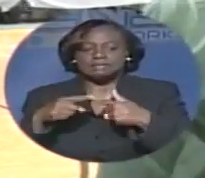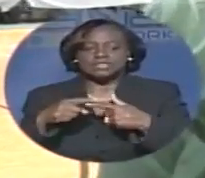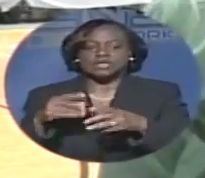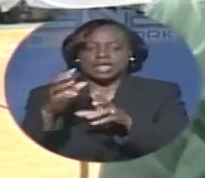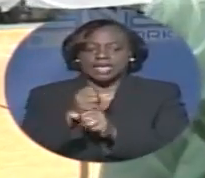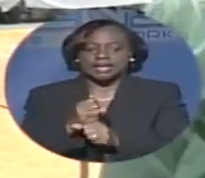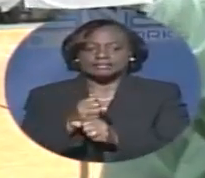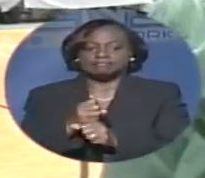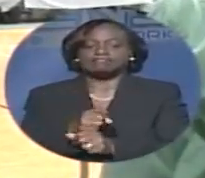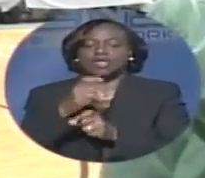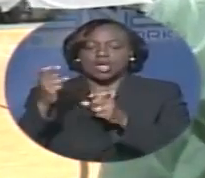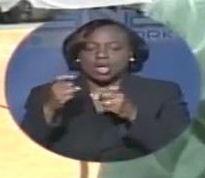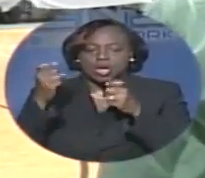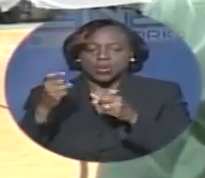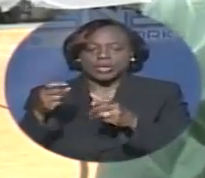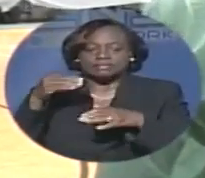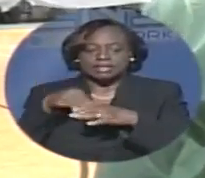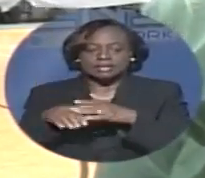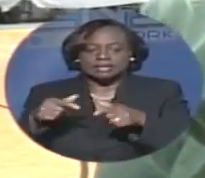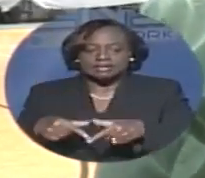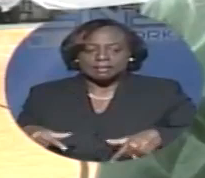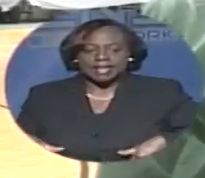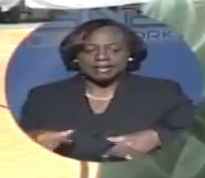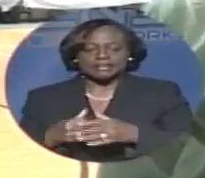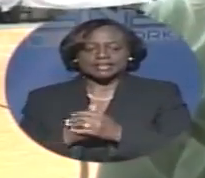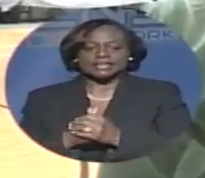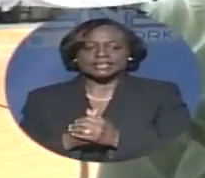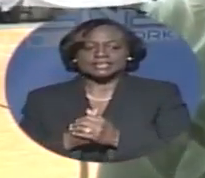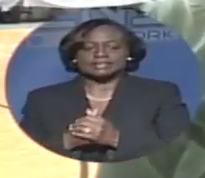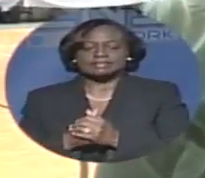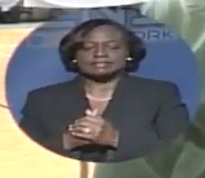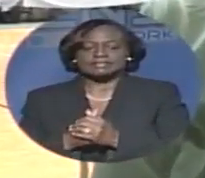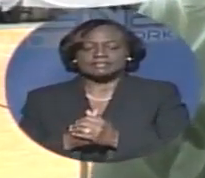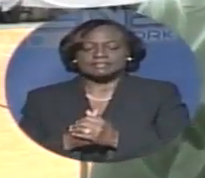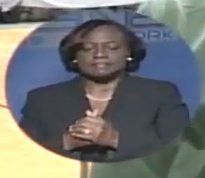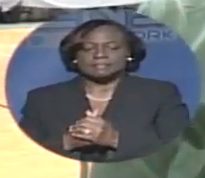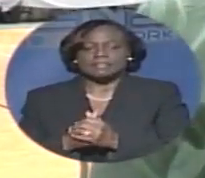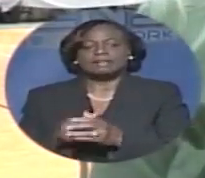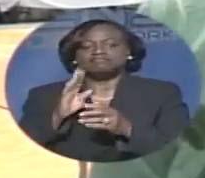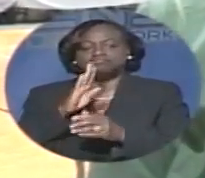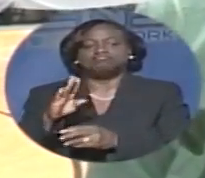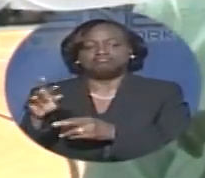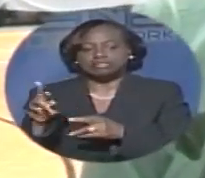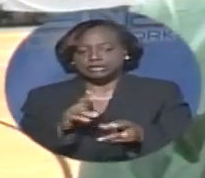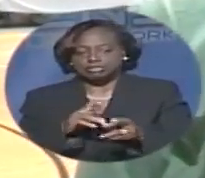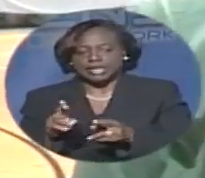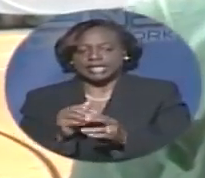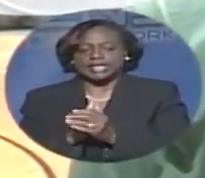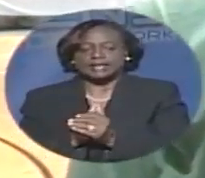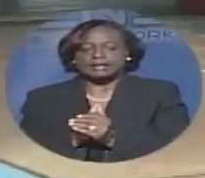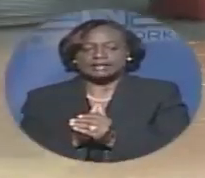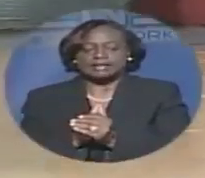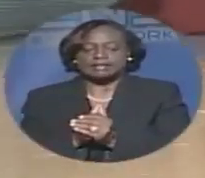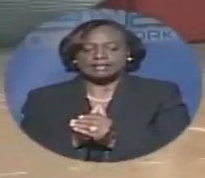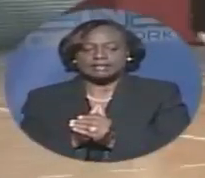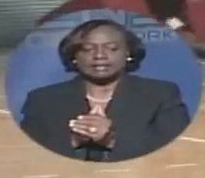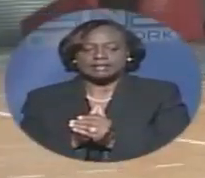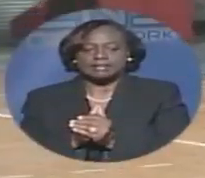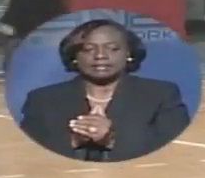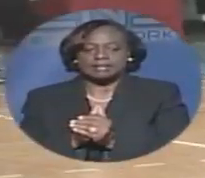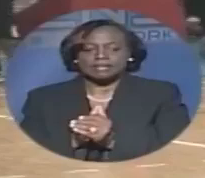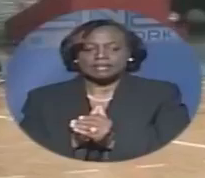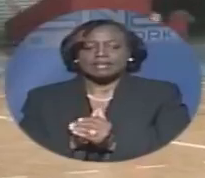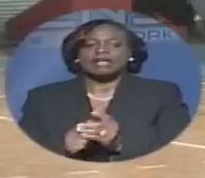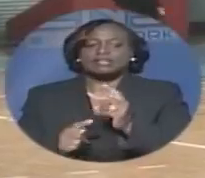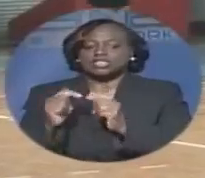guys acclimated to this environment, and get all the kinks out before you get deeper down into the tournament. However, the